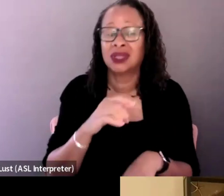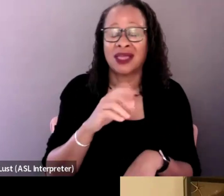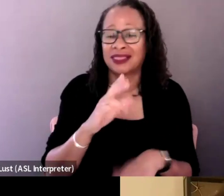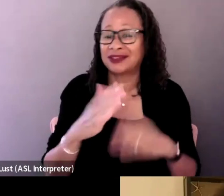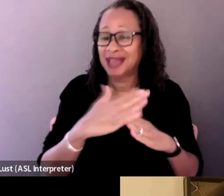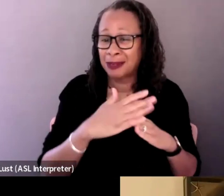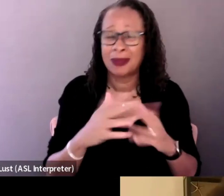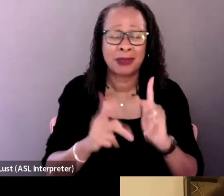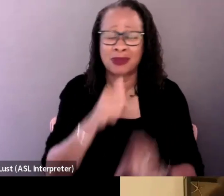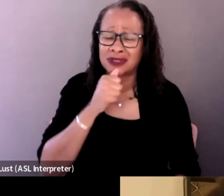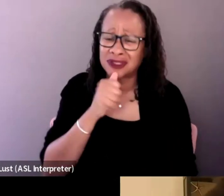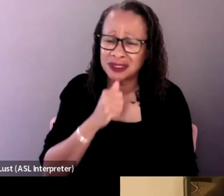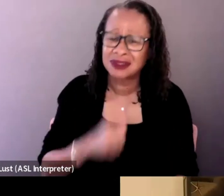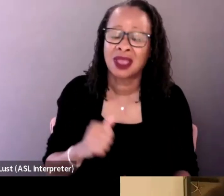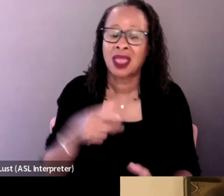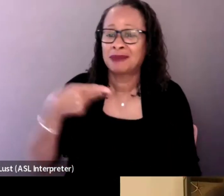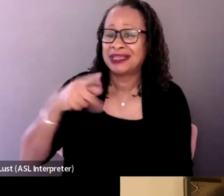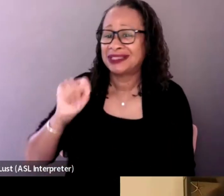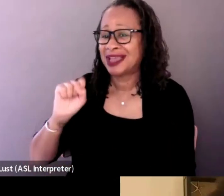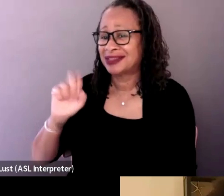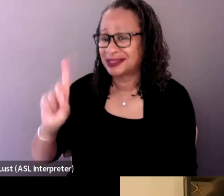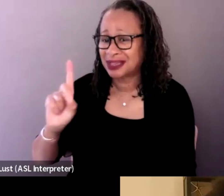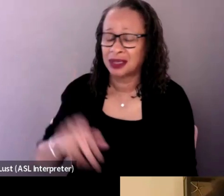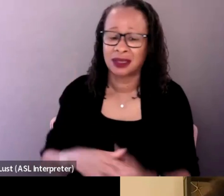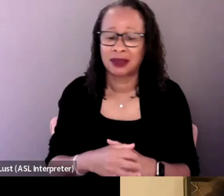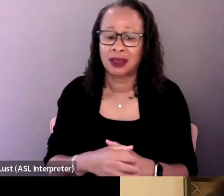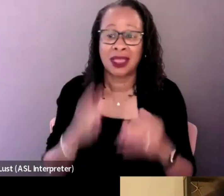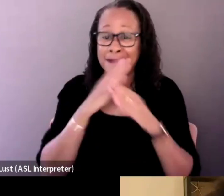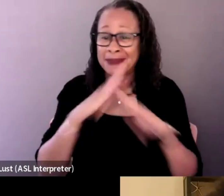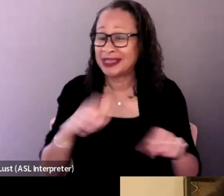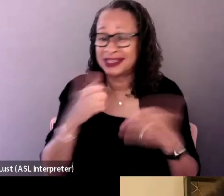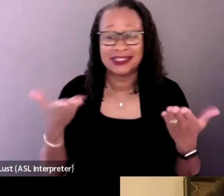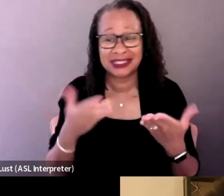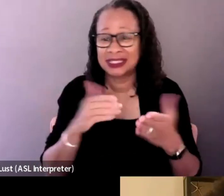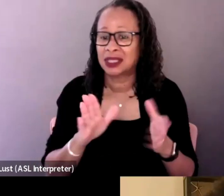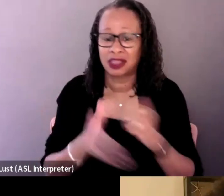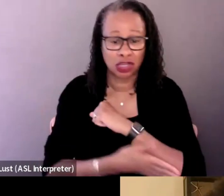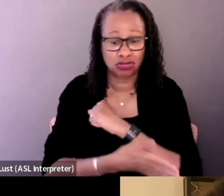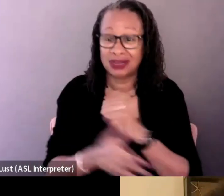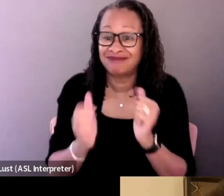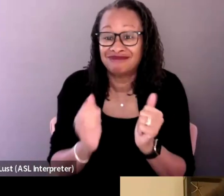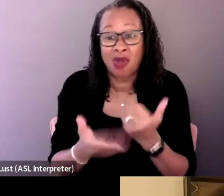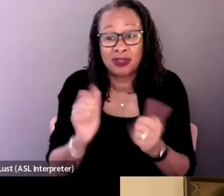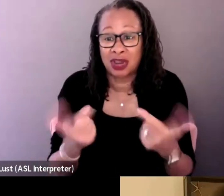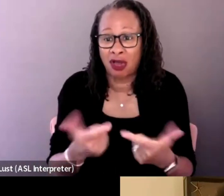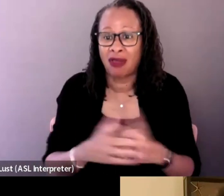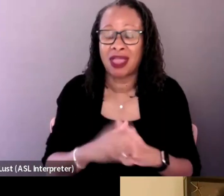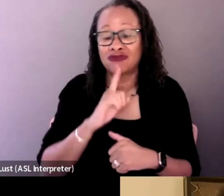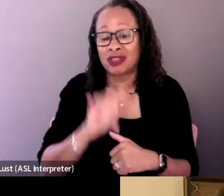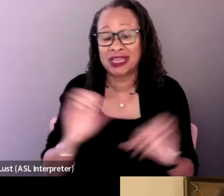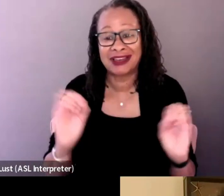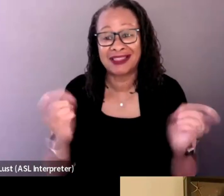huge level of PTSD. Peacefulness doesn't exist almost in the country. And really nothing really